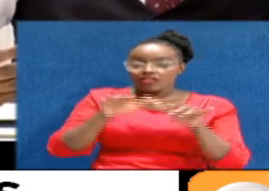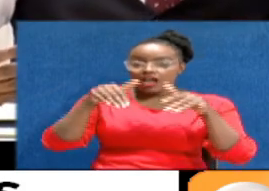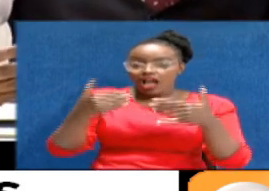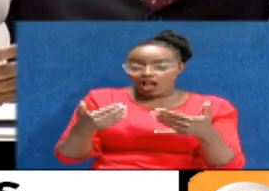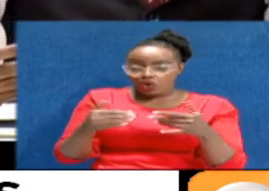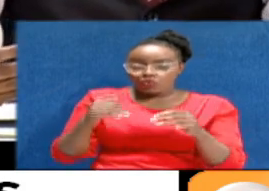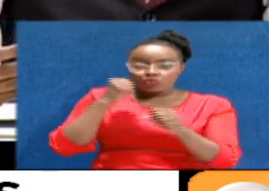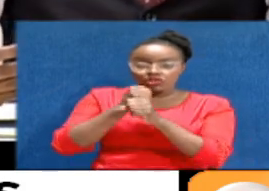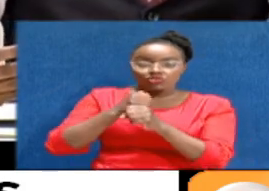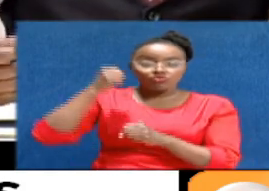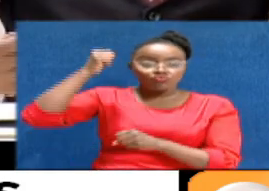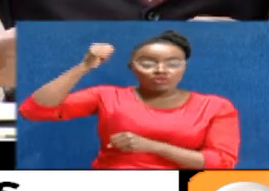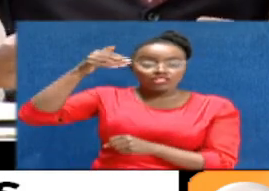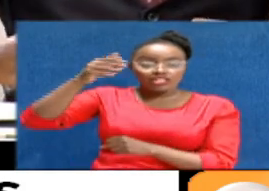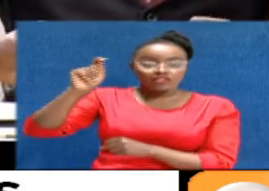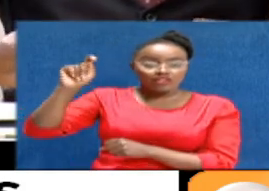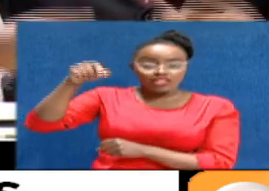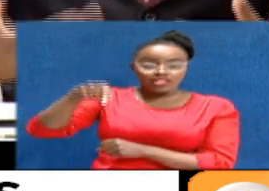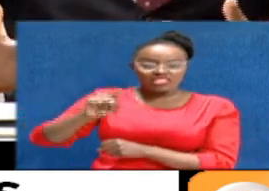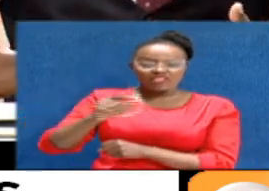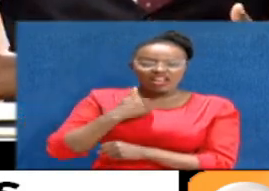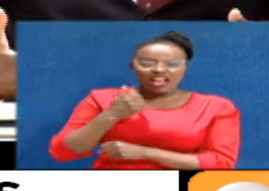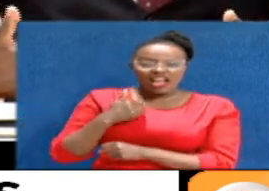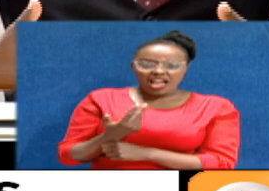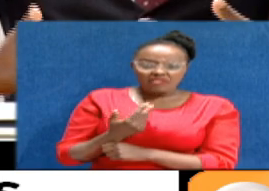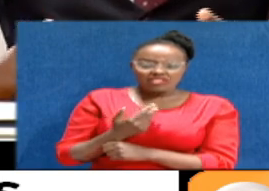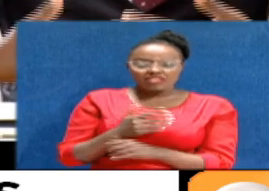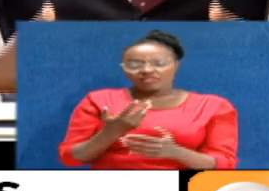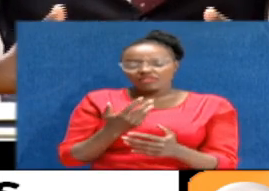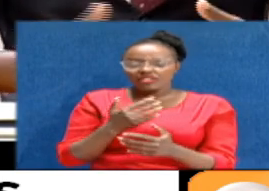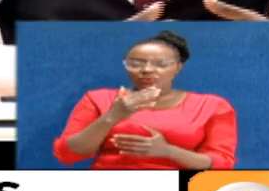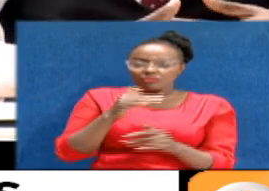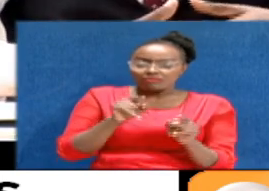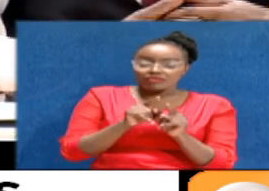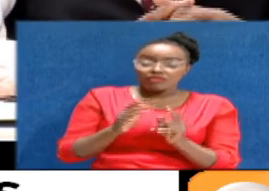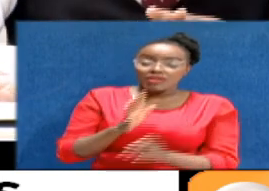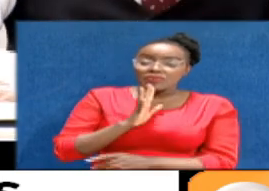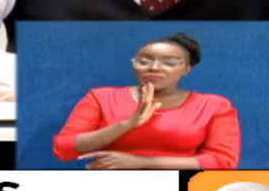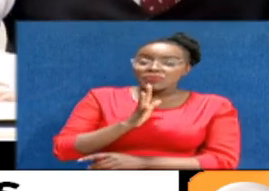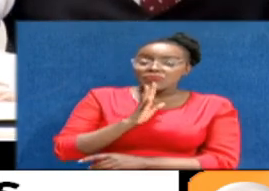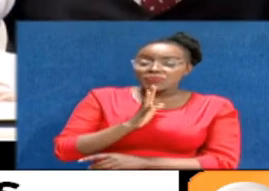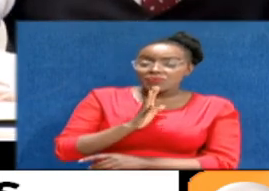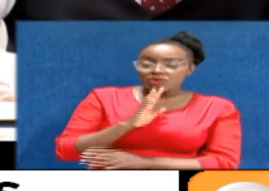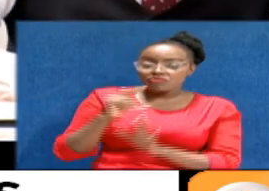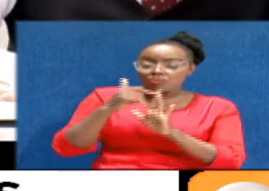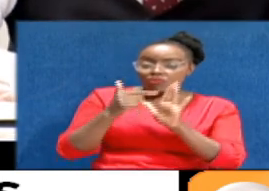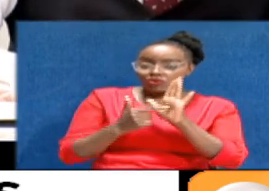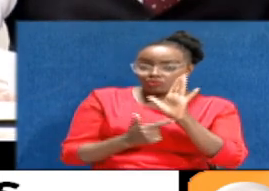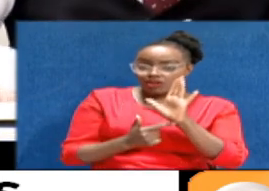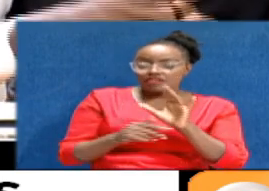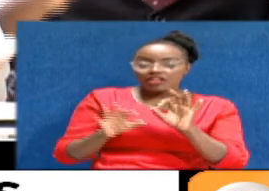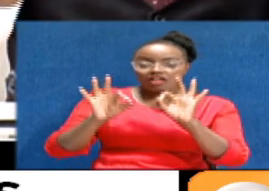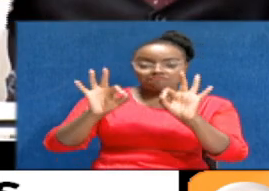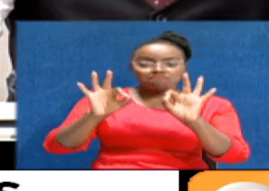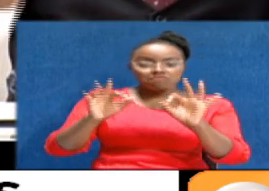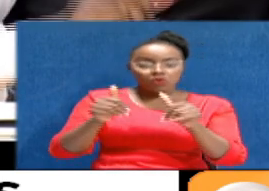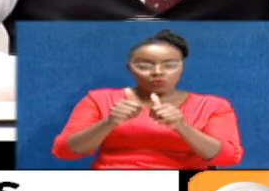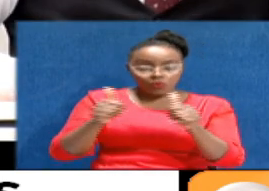we do politics here in Kenya. She's not animated, yet she delivers her points very, very